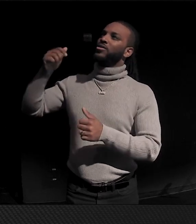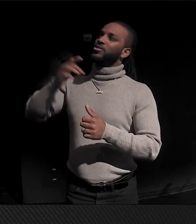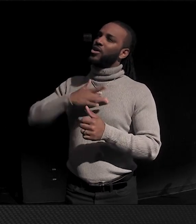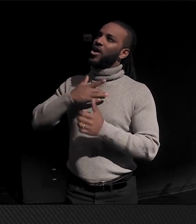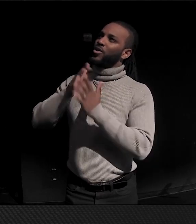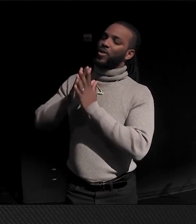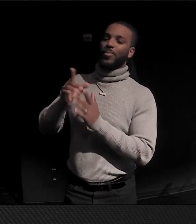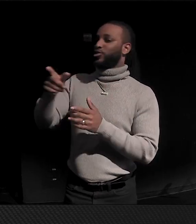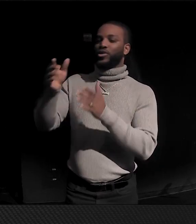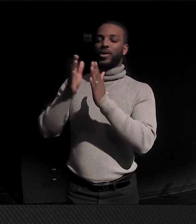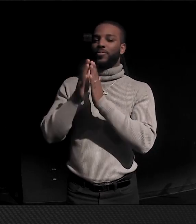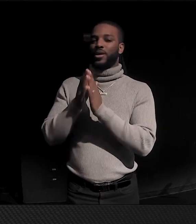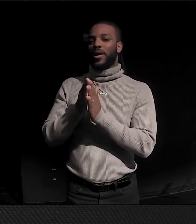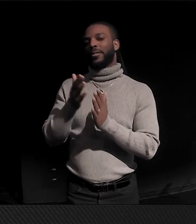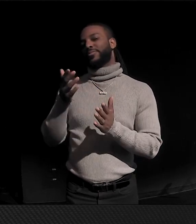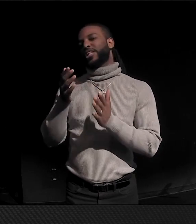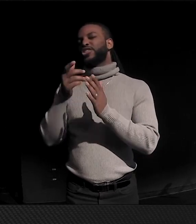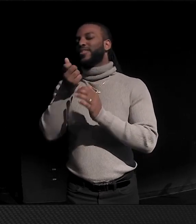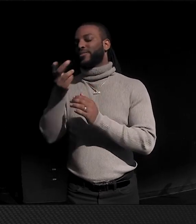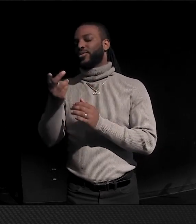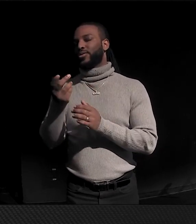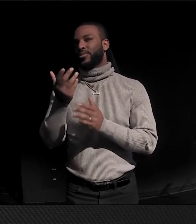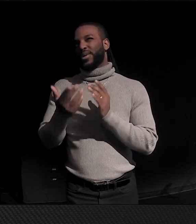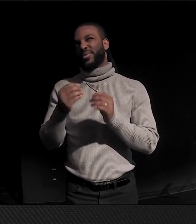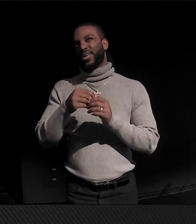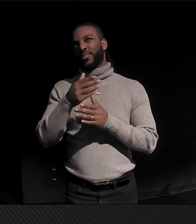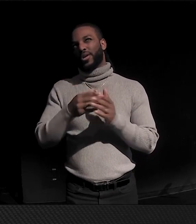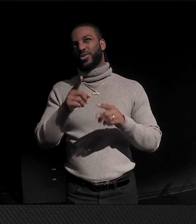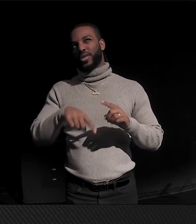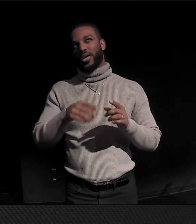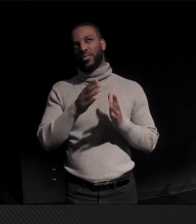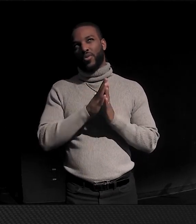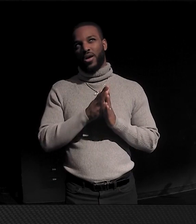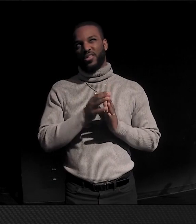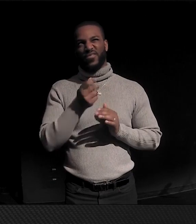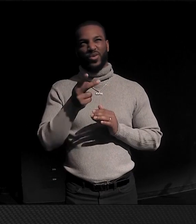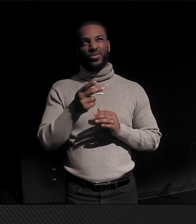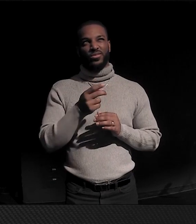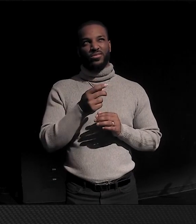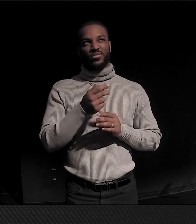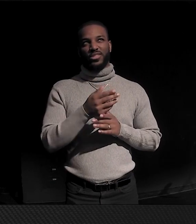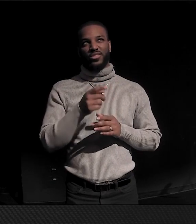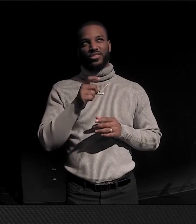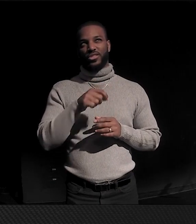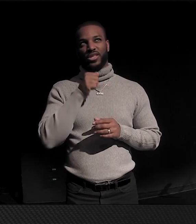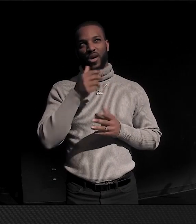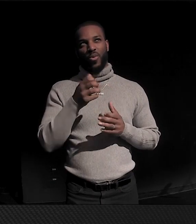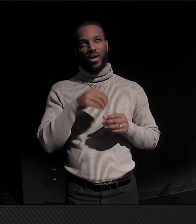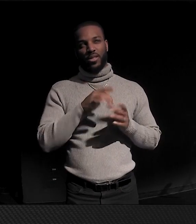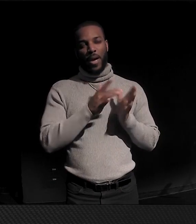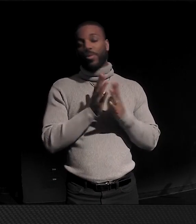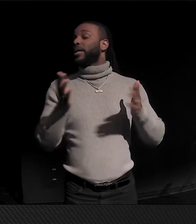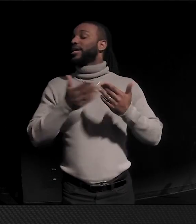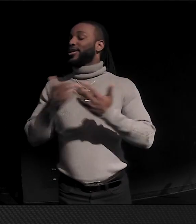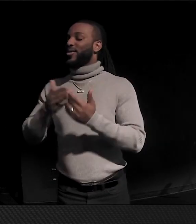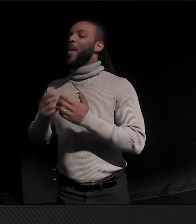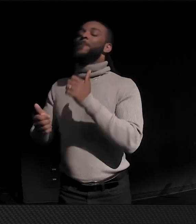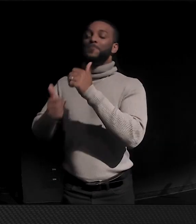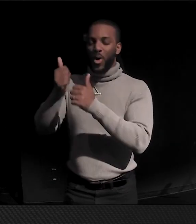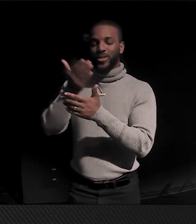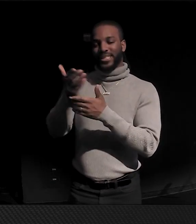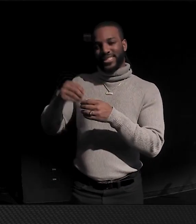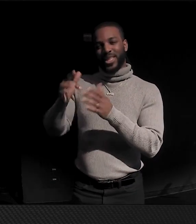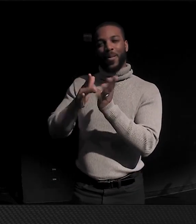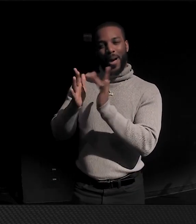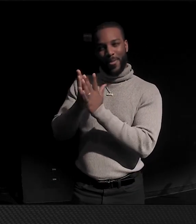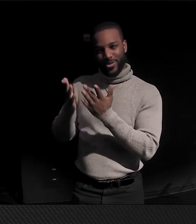pray almost anything else. That was a joke. Sorry. So you like to pray the Scripture. That's a part of your daily